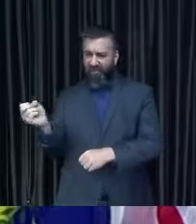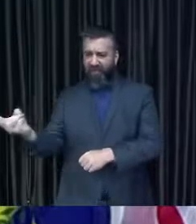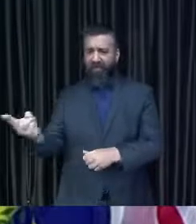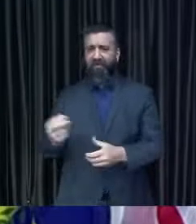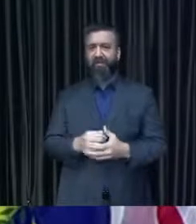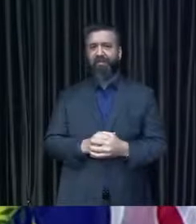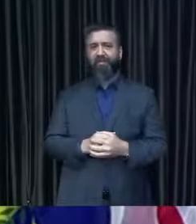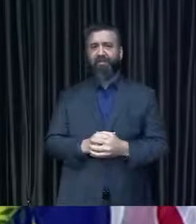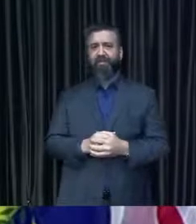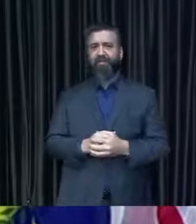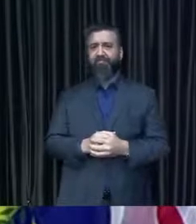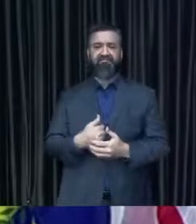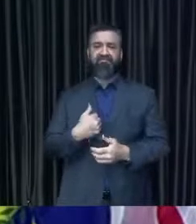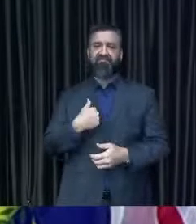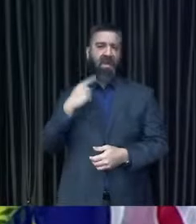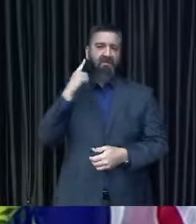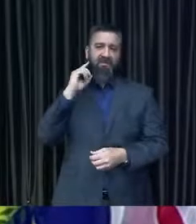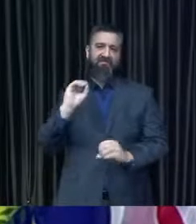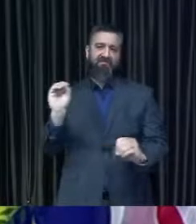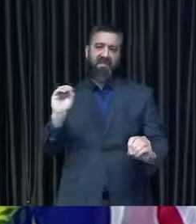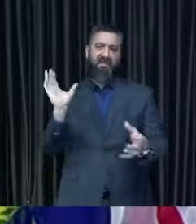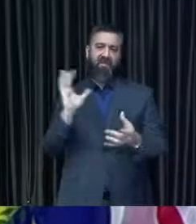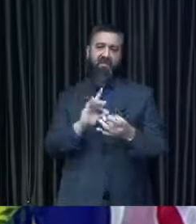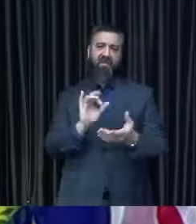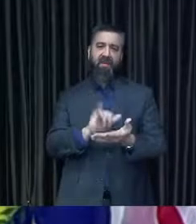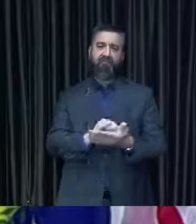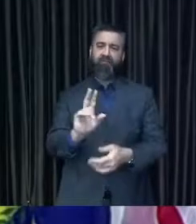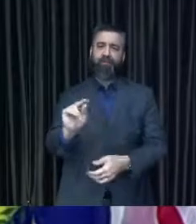thrown out? I haven't heard of anything like that.